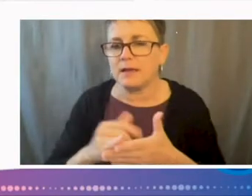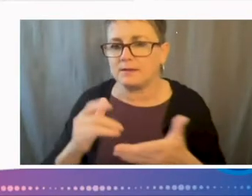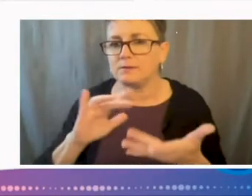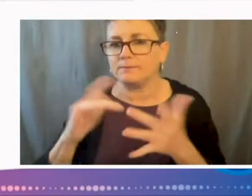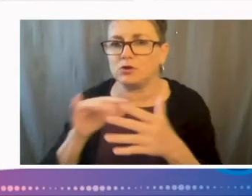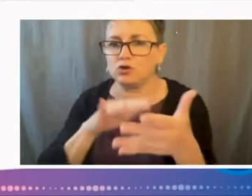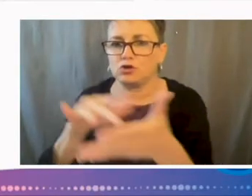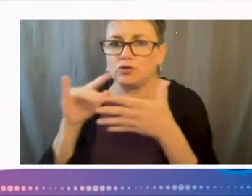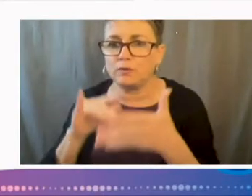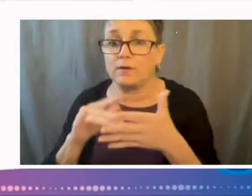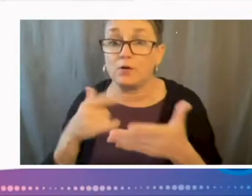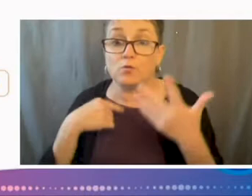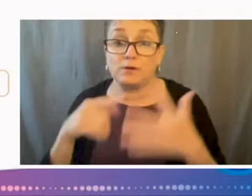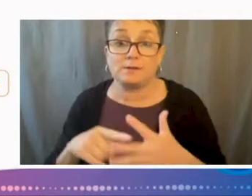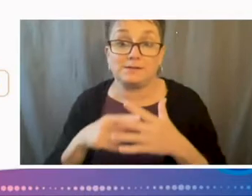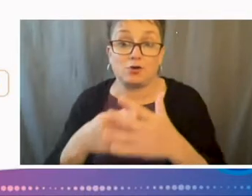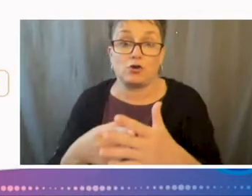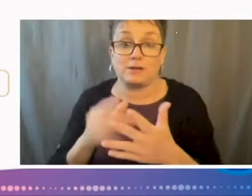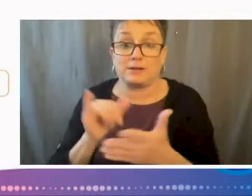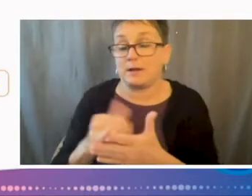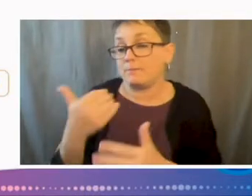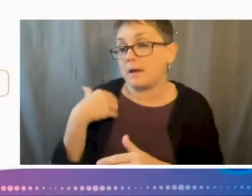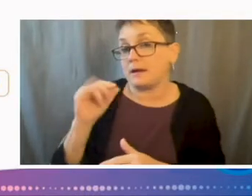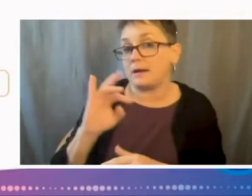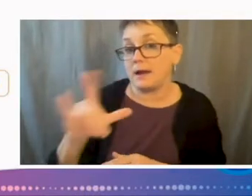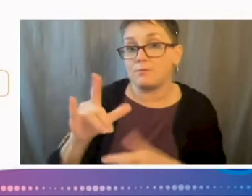received great feedback.